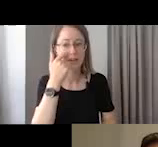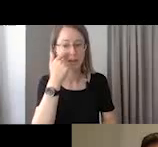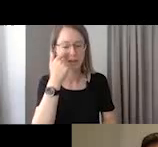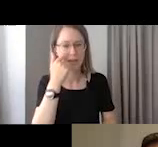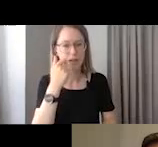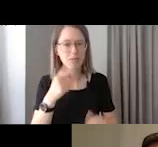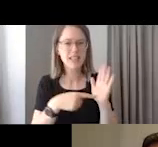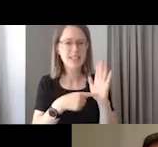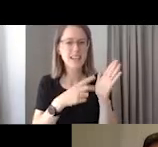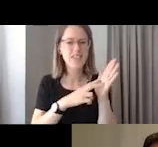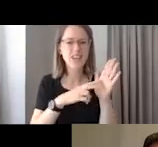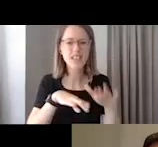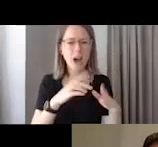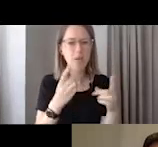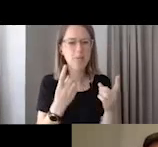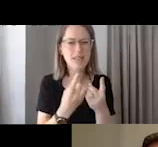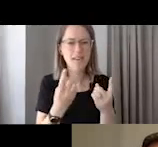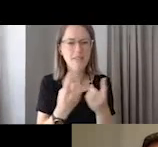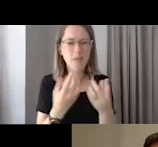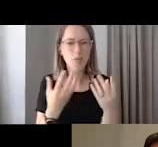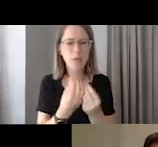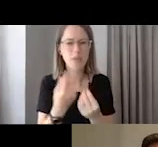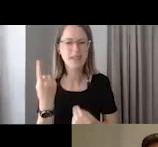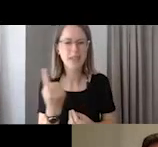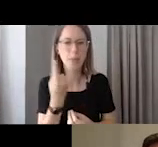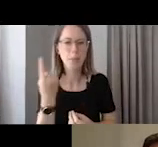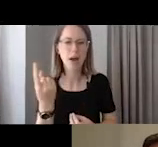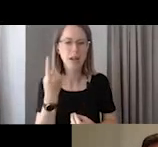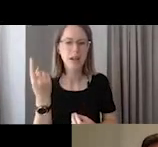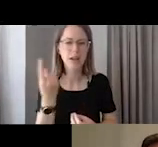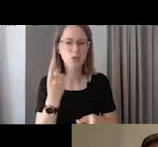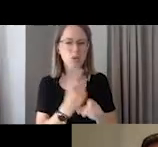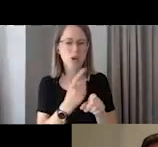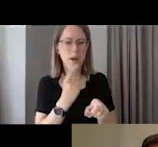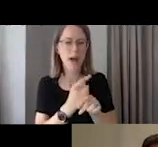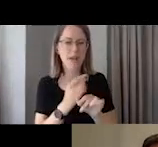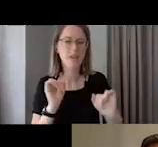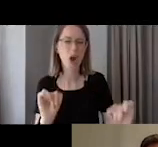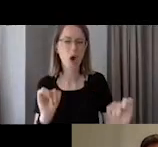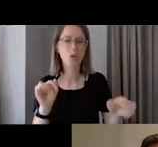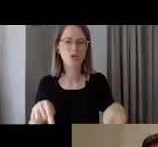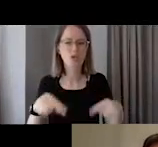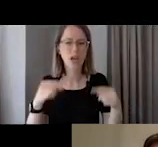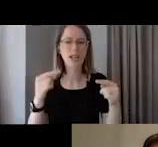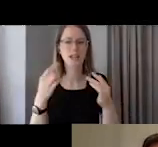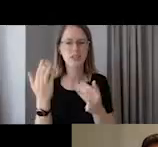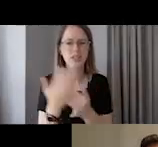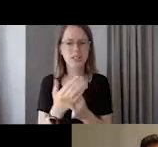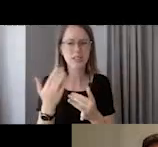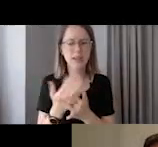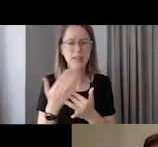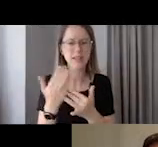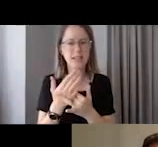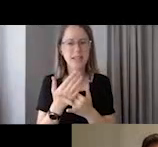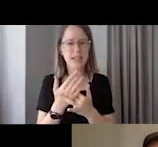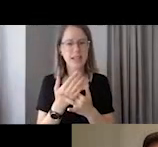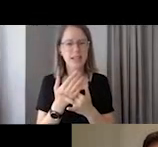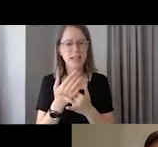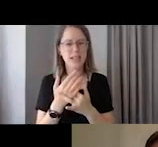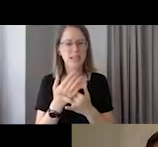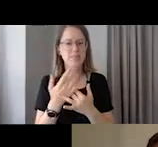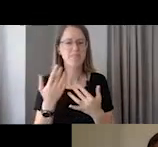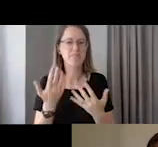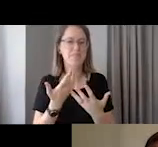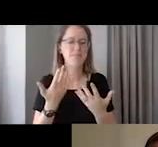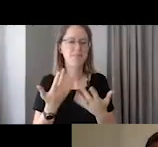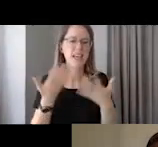TV type stuff with if someone's willing to talk about their own challenges and accessibility, something to tug on the heartstrings. I mean, it seems